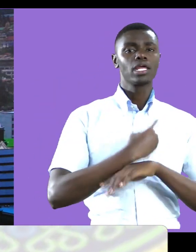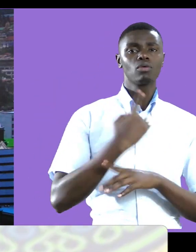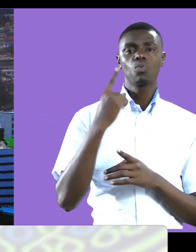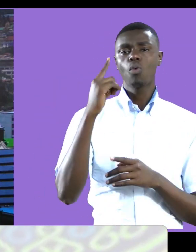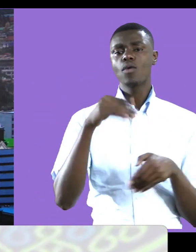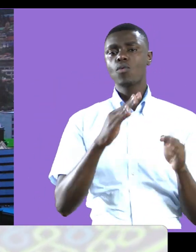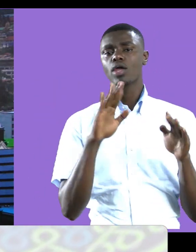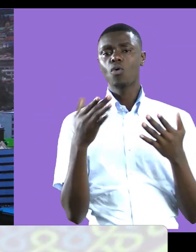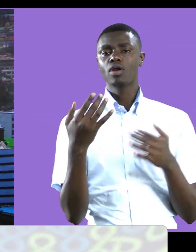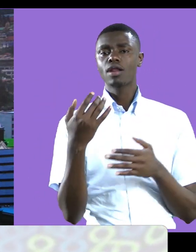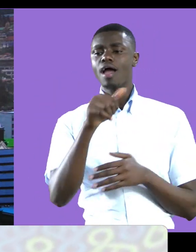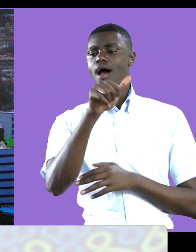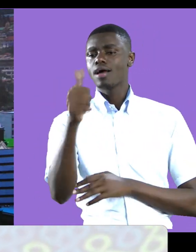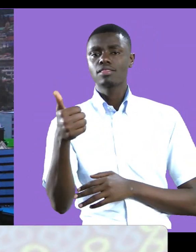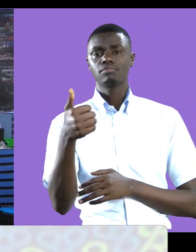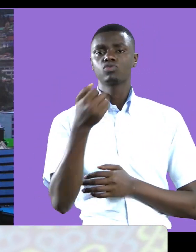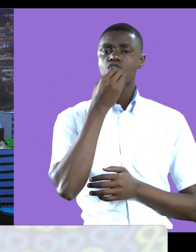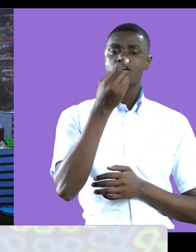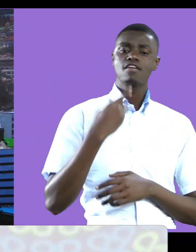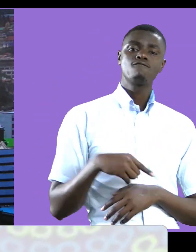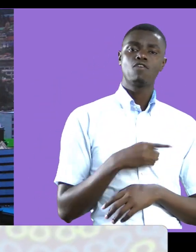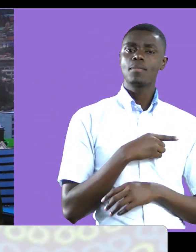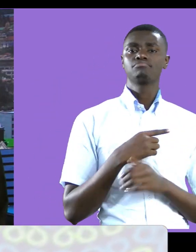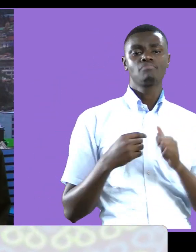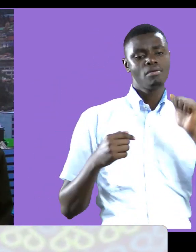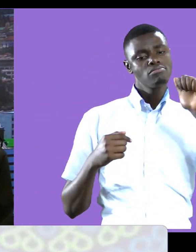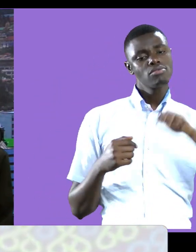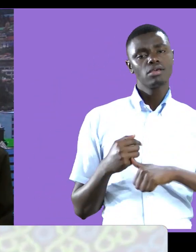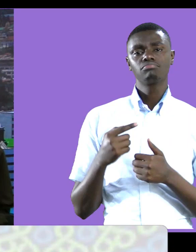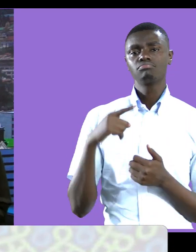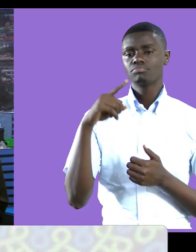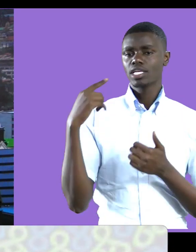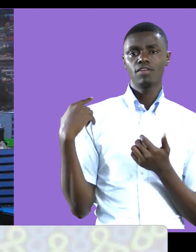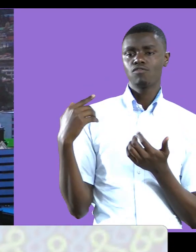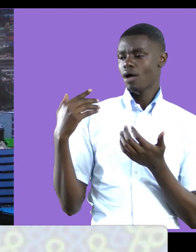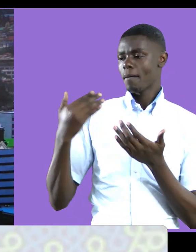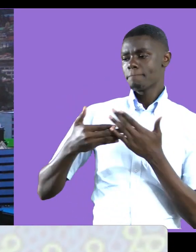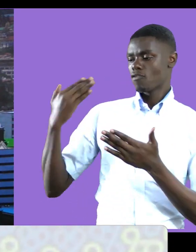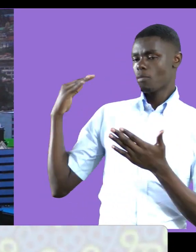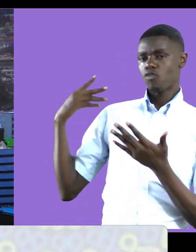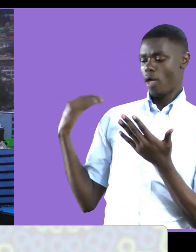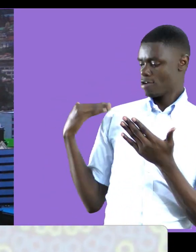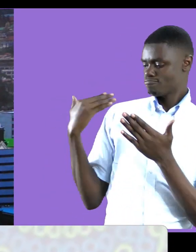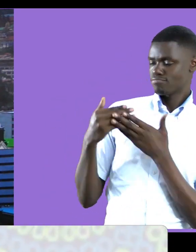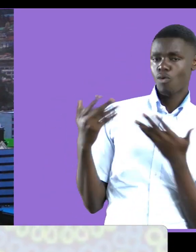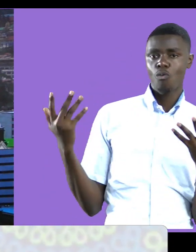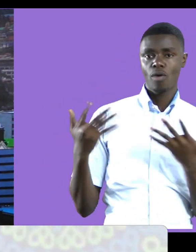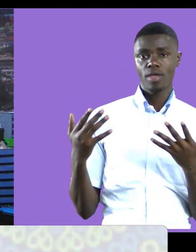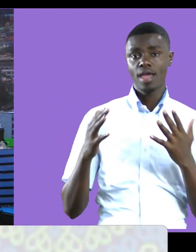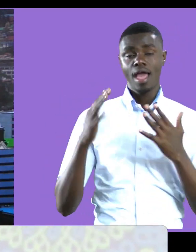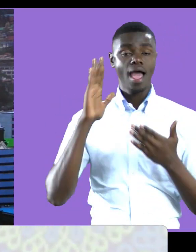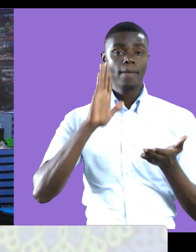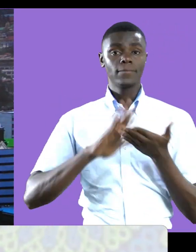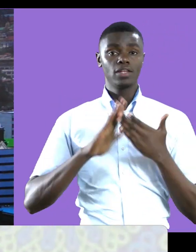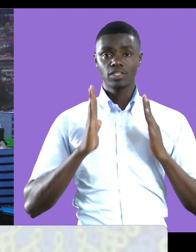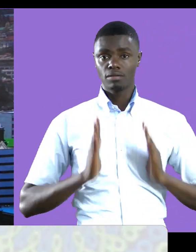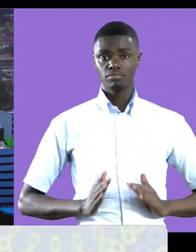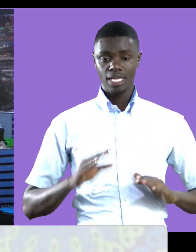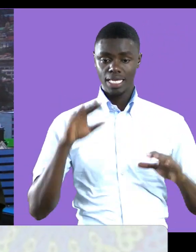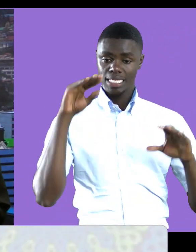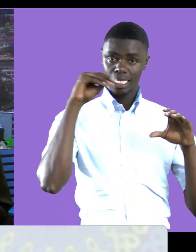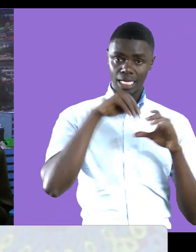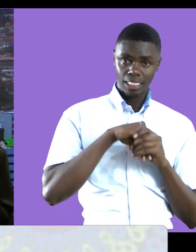Na jua tuambie pale if yes, tuambie you know maybe ulikuwa wapi na sasa umefika wapi, because I do believe personally success ni internal na pia